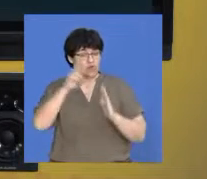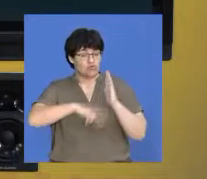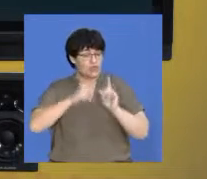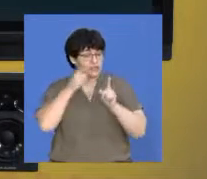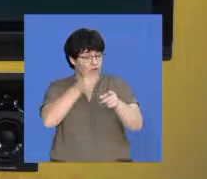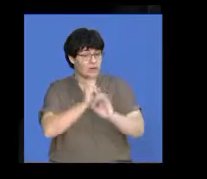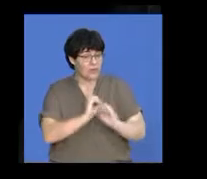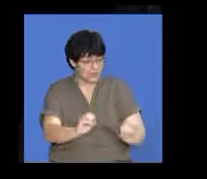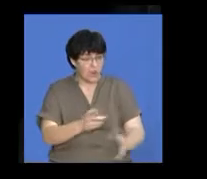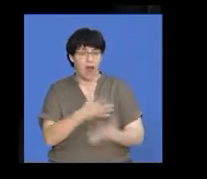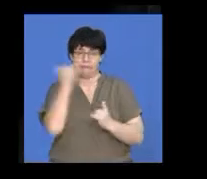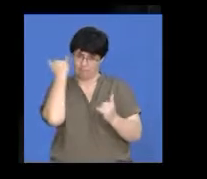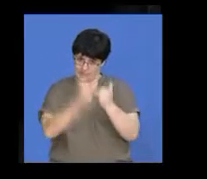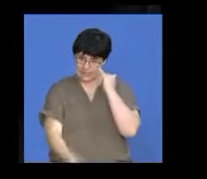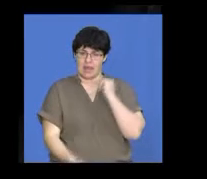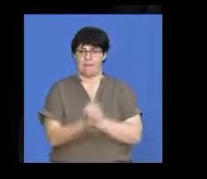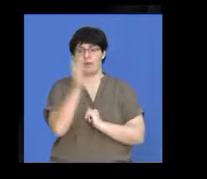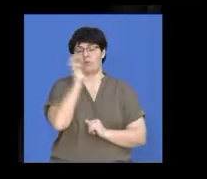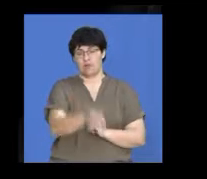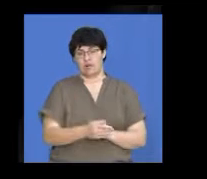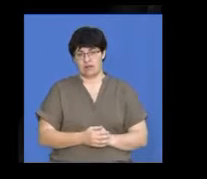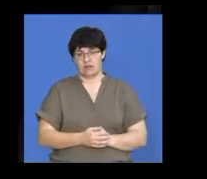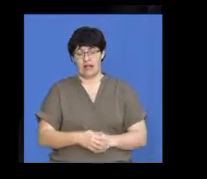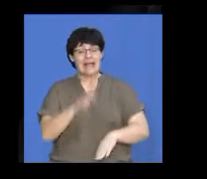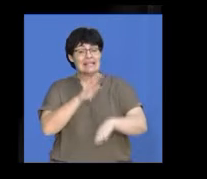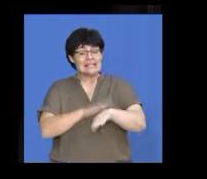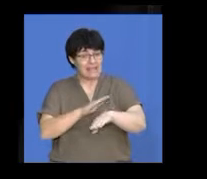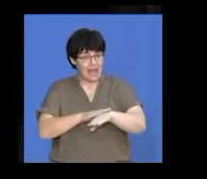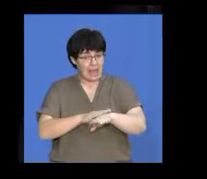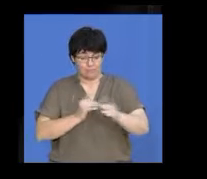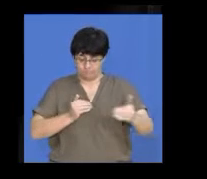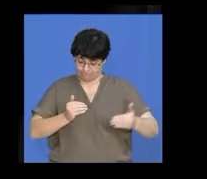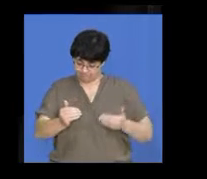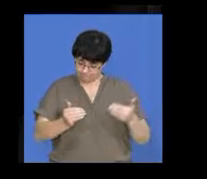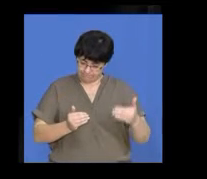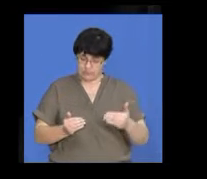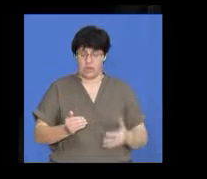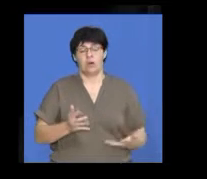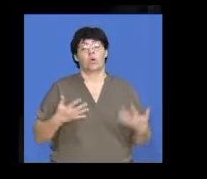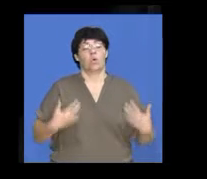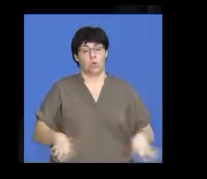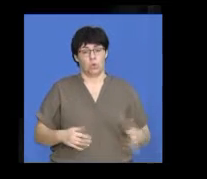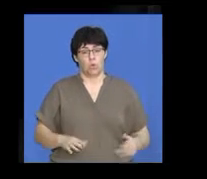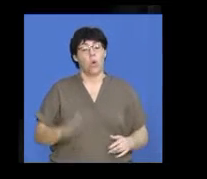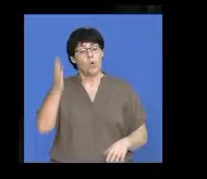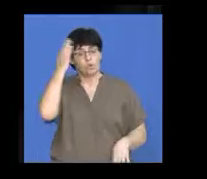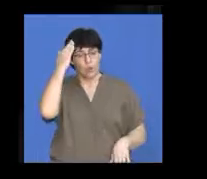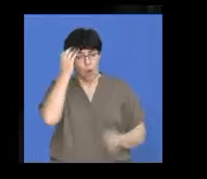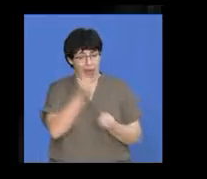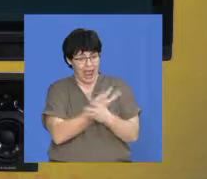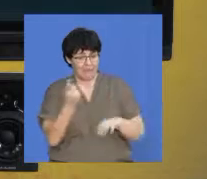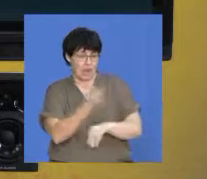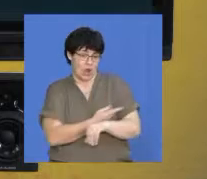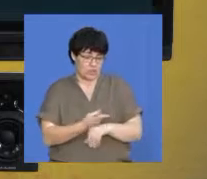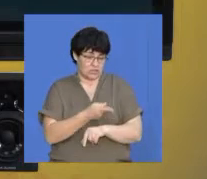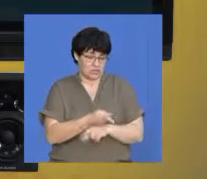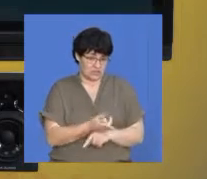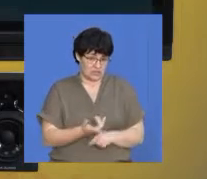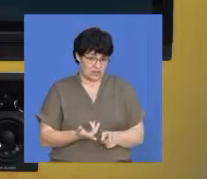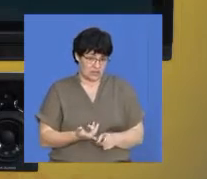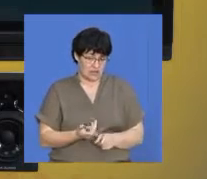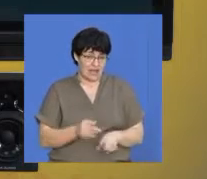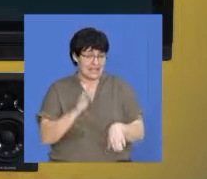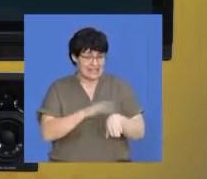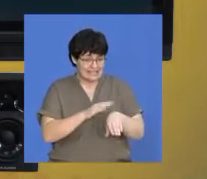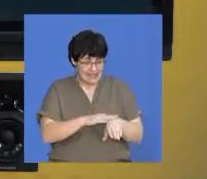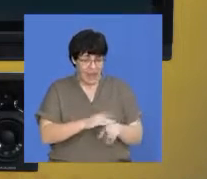mistake. Okay, you have to manage your time. You know how long the paper is, okay, and they will give you the time,